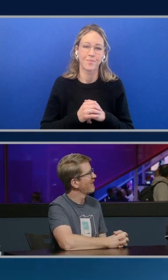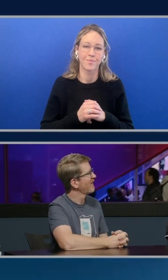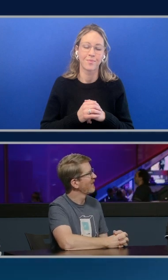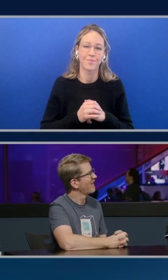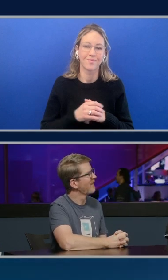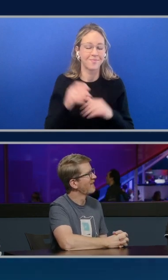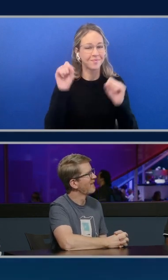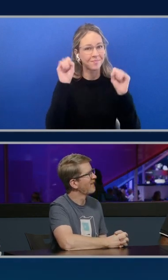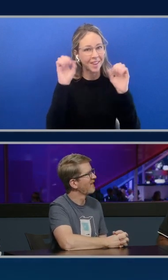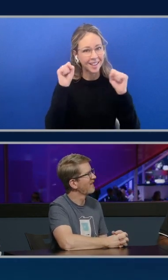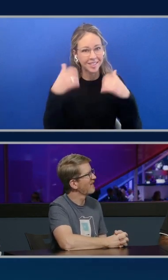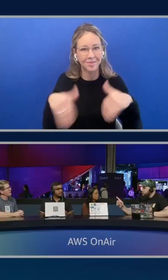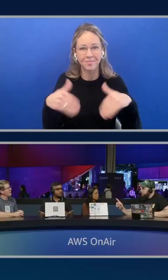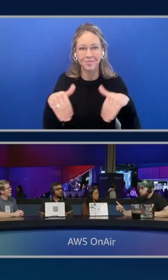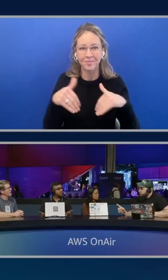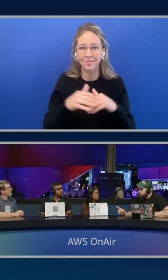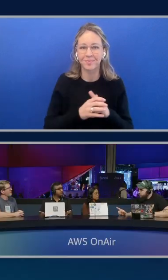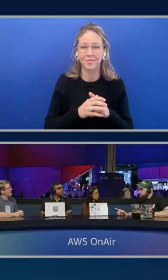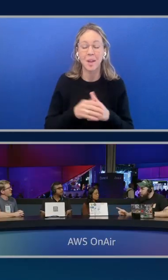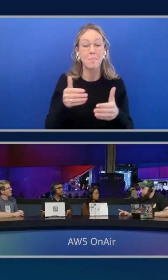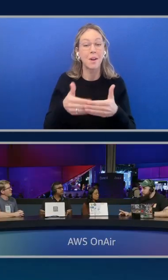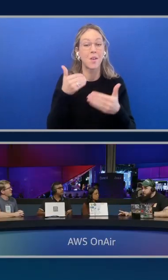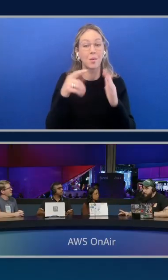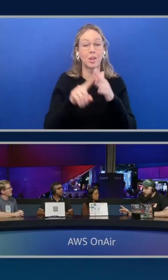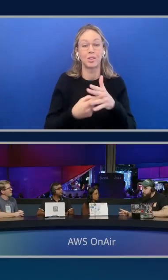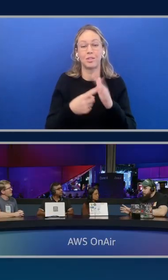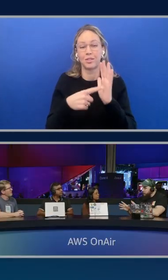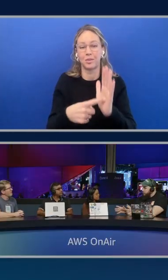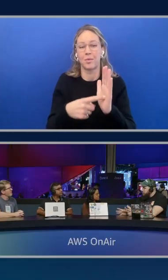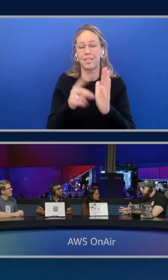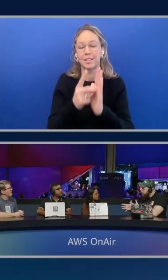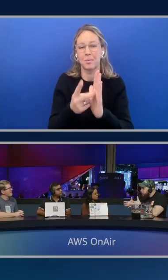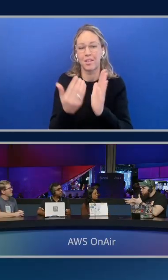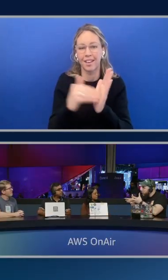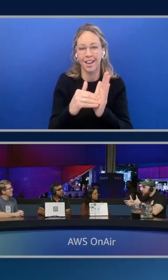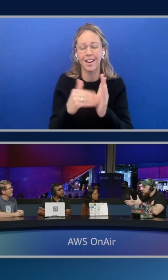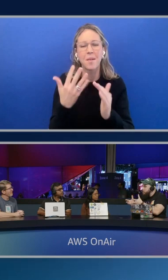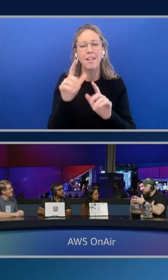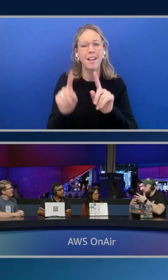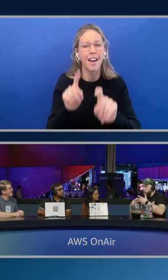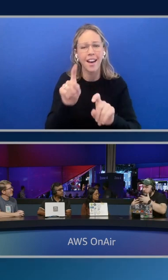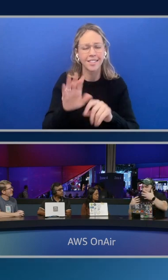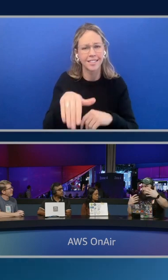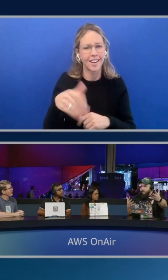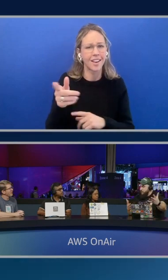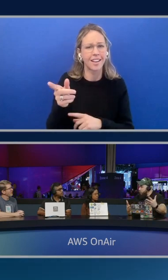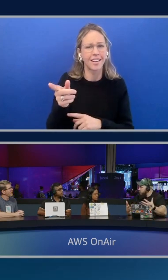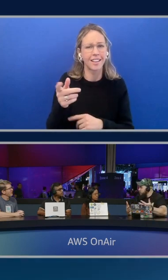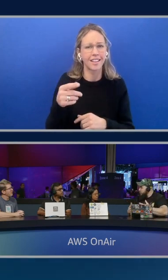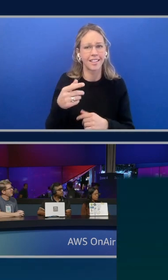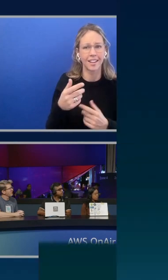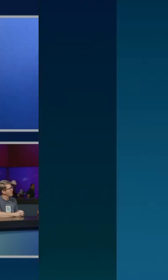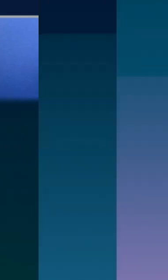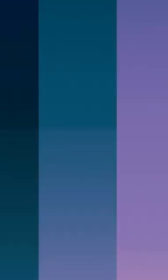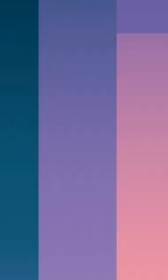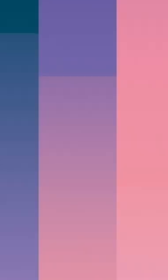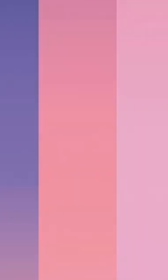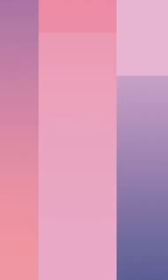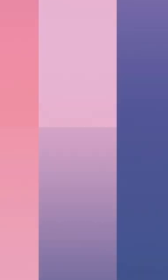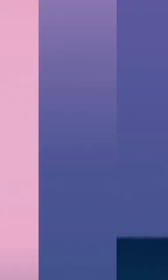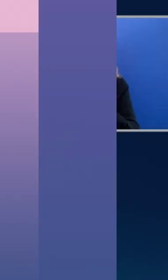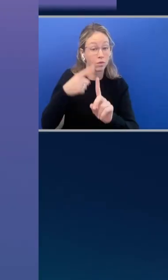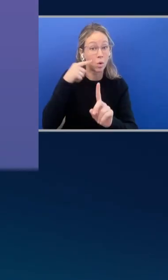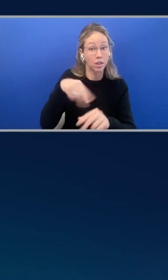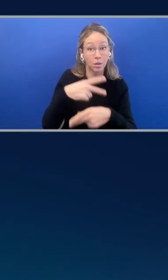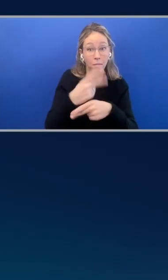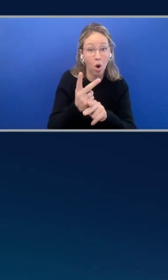Amazing. Before we get into them, Suresh, I want to ask Alak a little bit. Where is this the version 1 of this product? Have there been